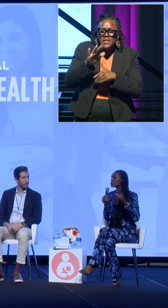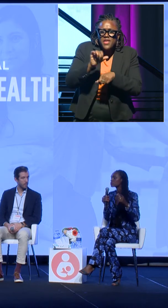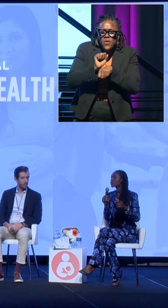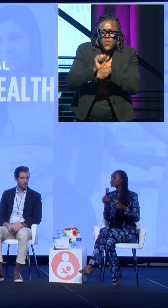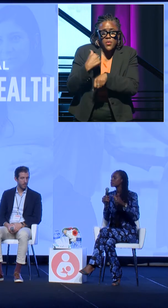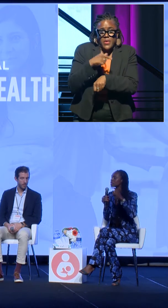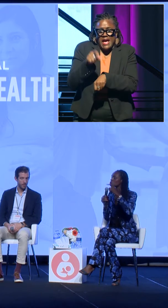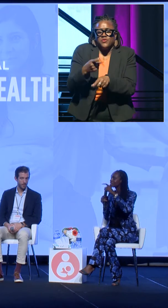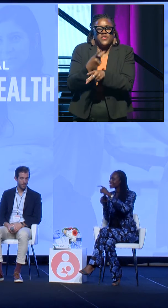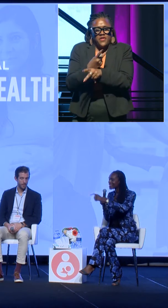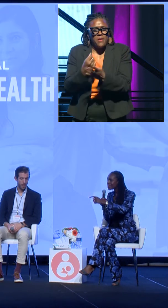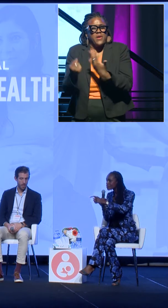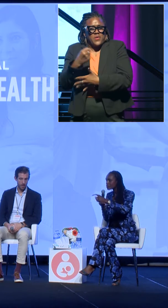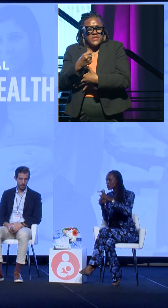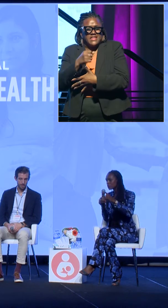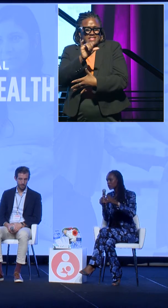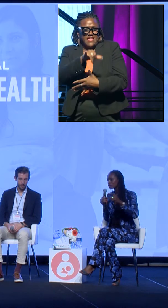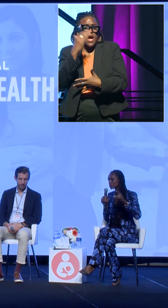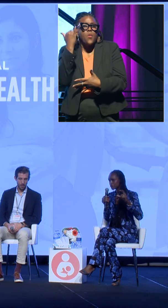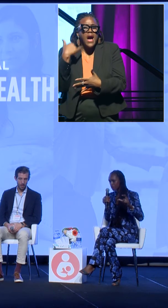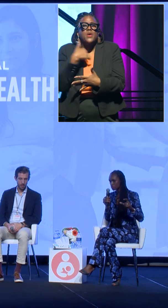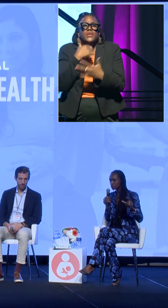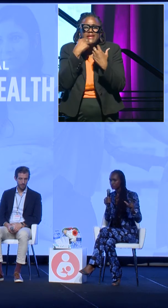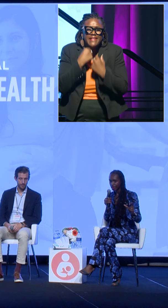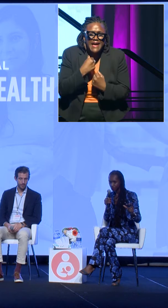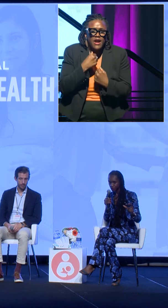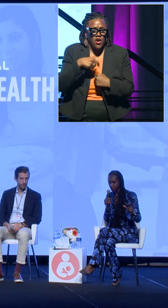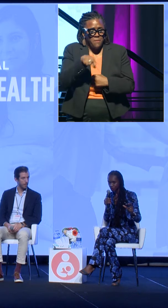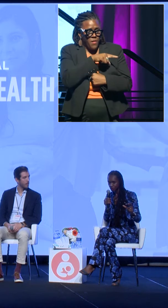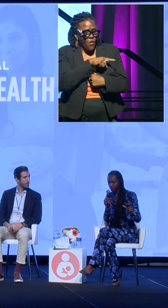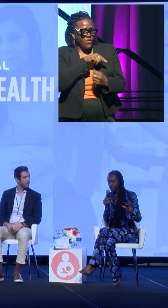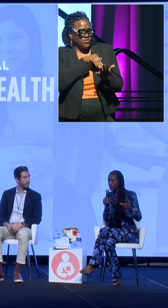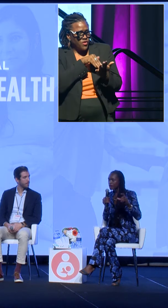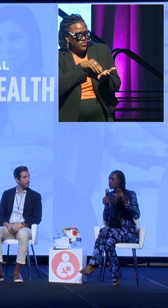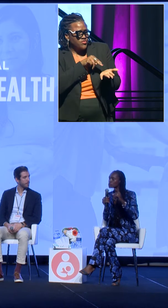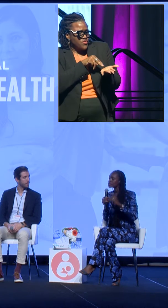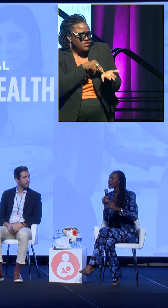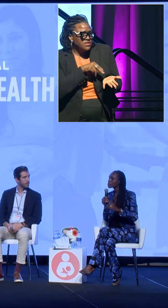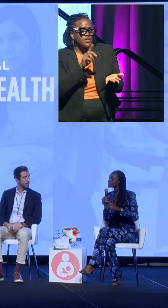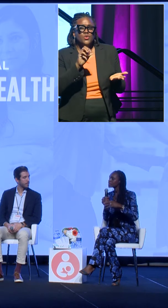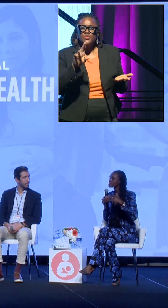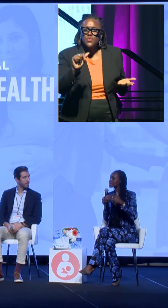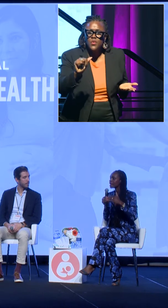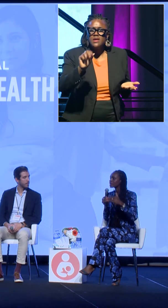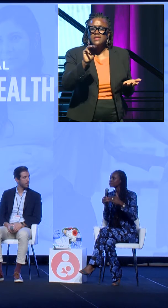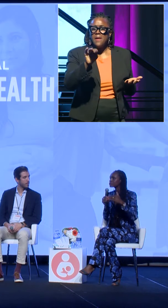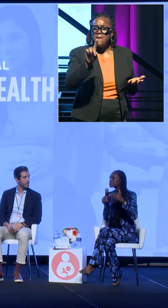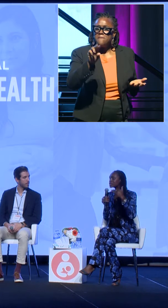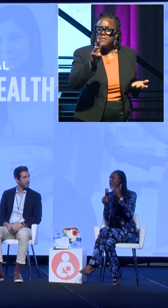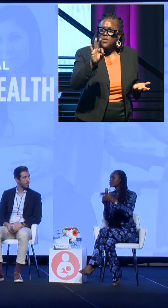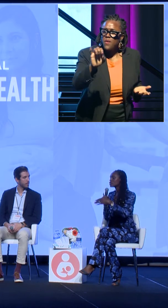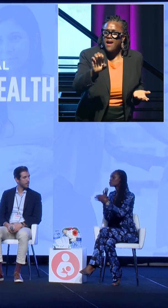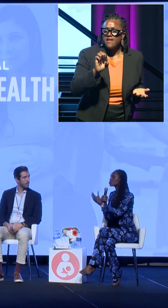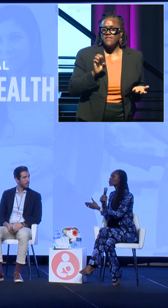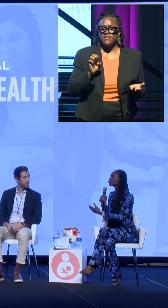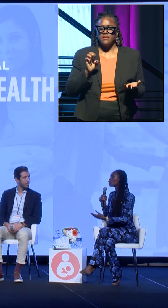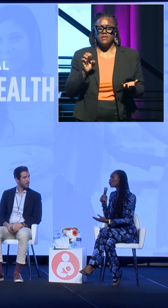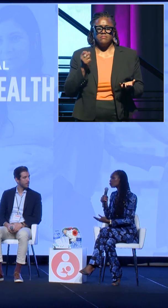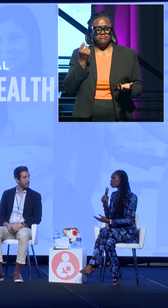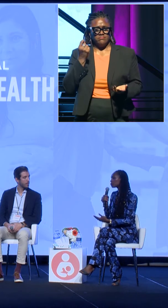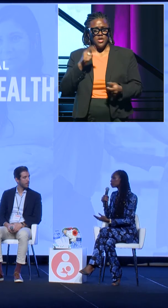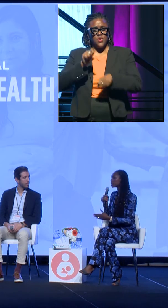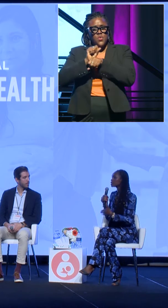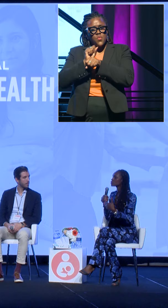out, and it should be a priority because we care about the care providers. And what's happening is that because this is work of